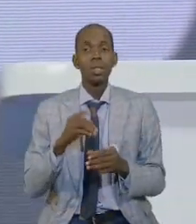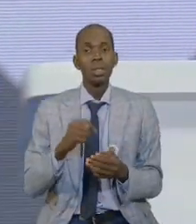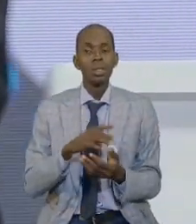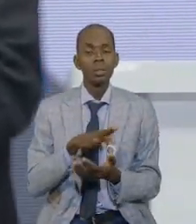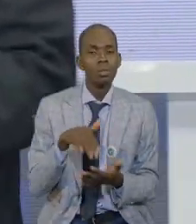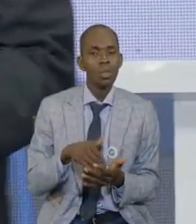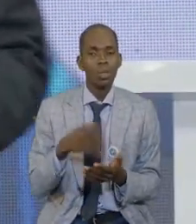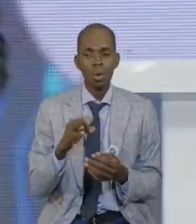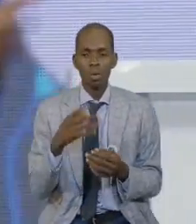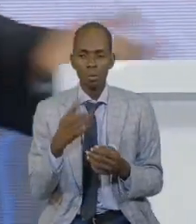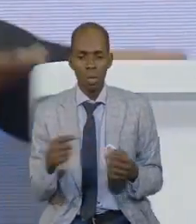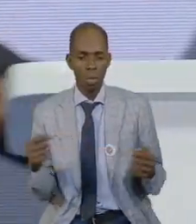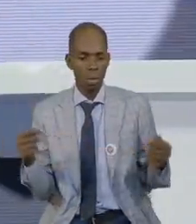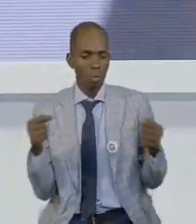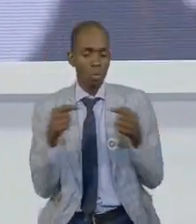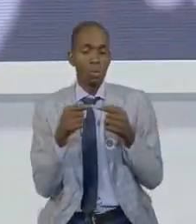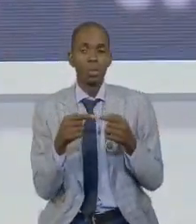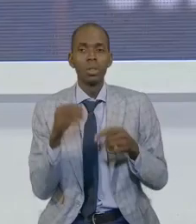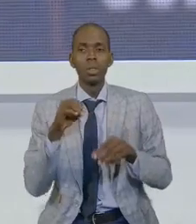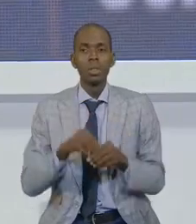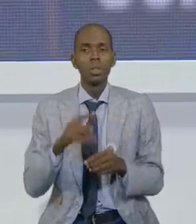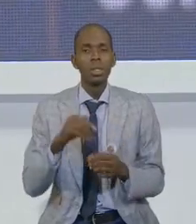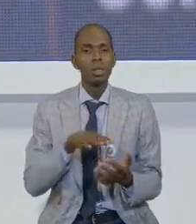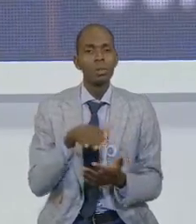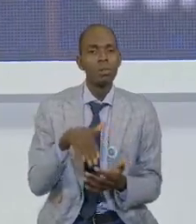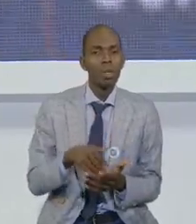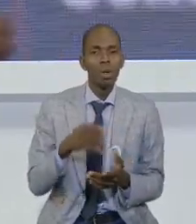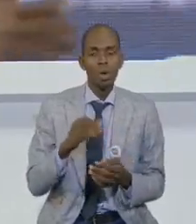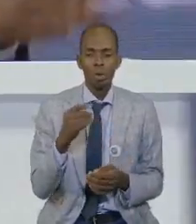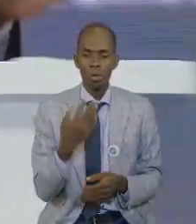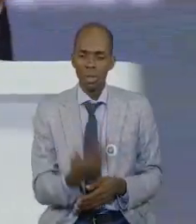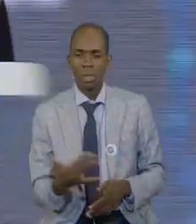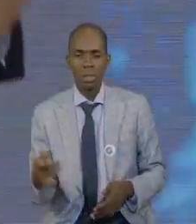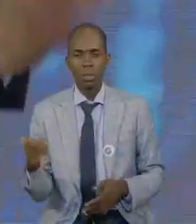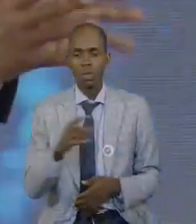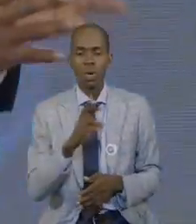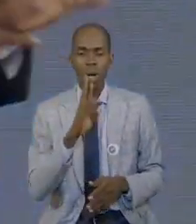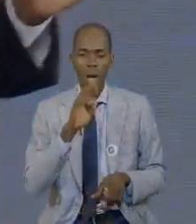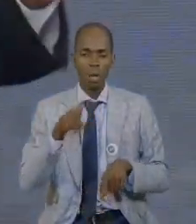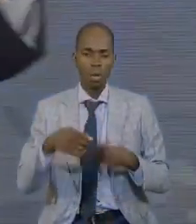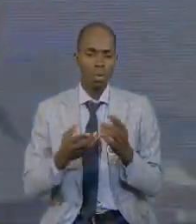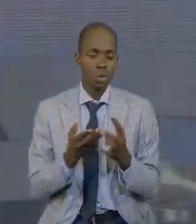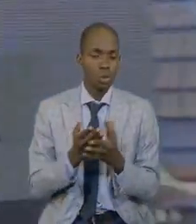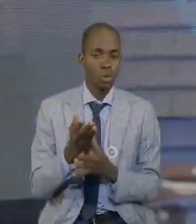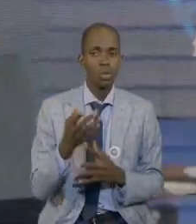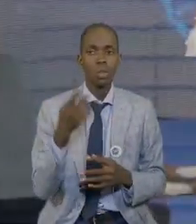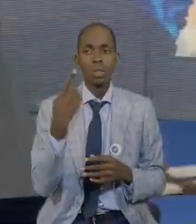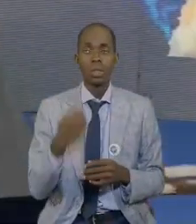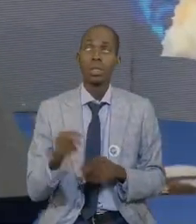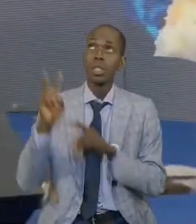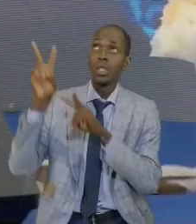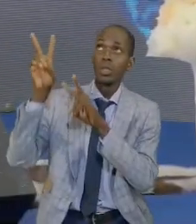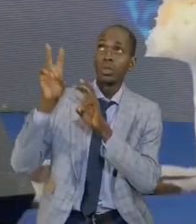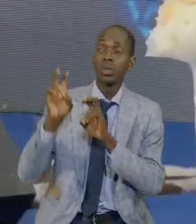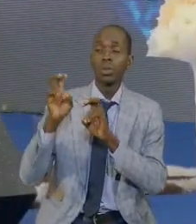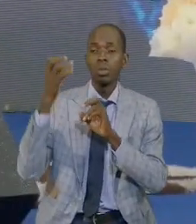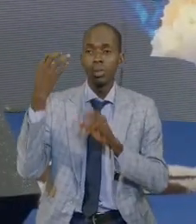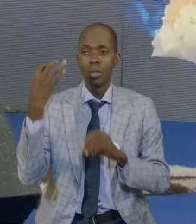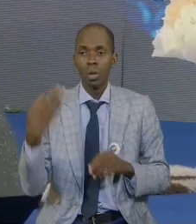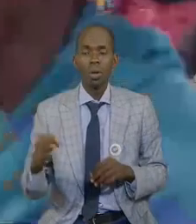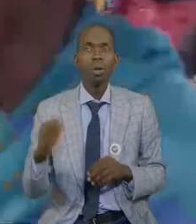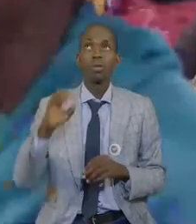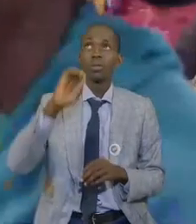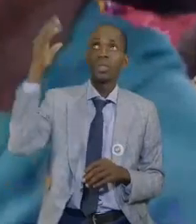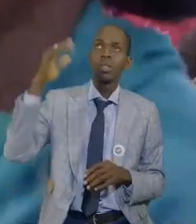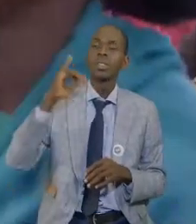opposition and the means of the things you are going through the throne of grace is available for